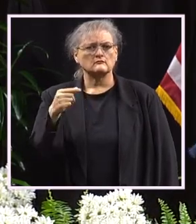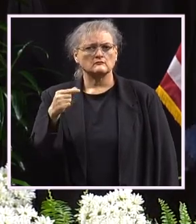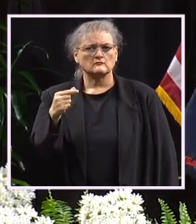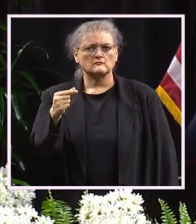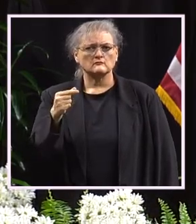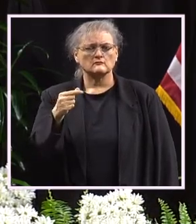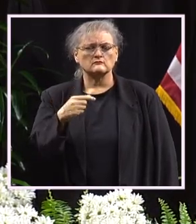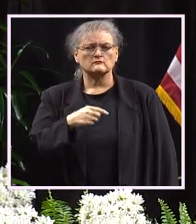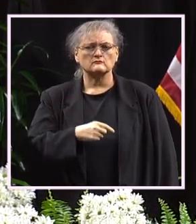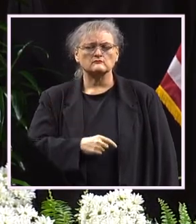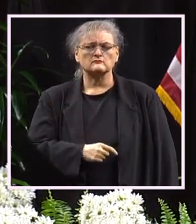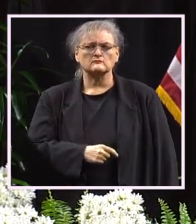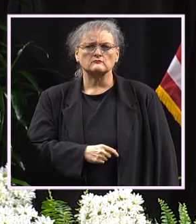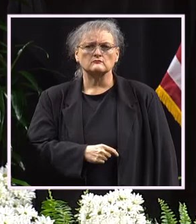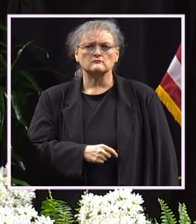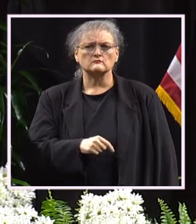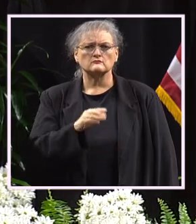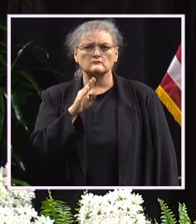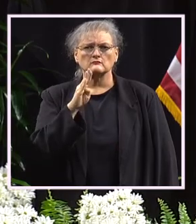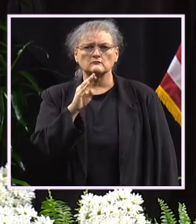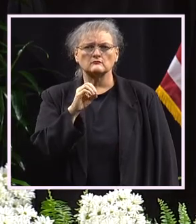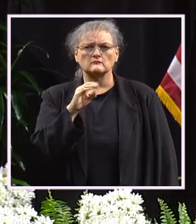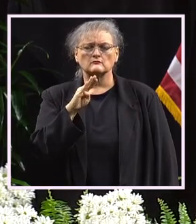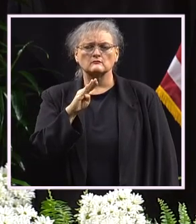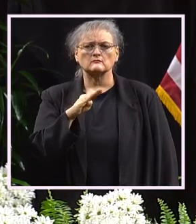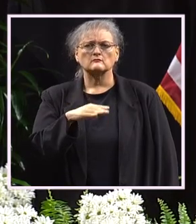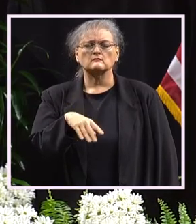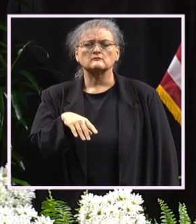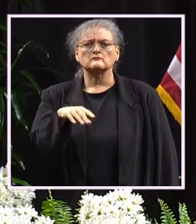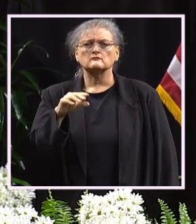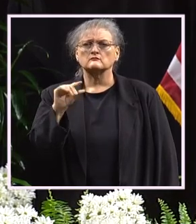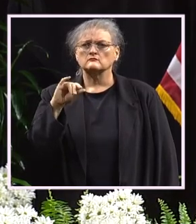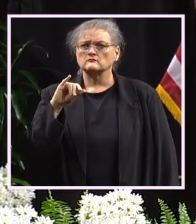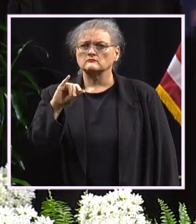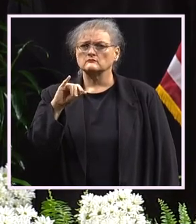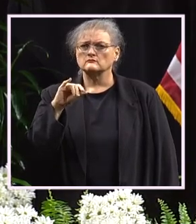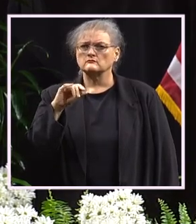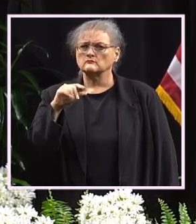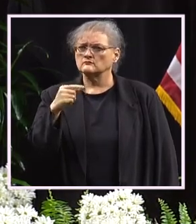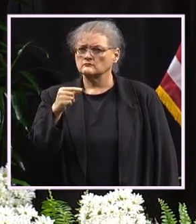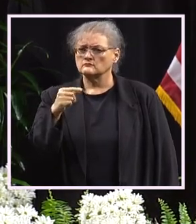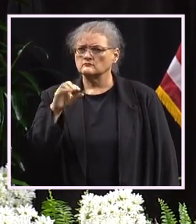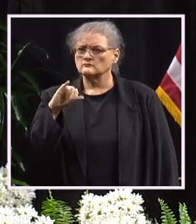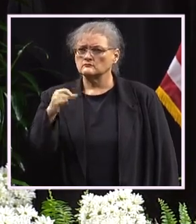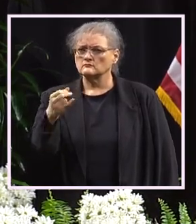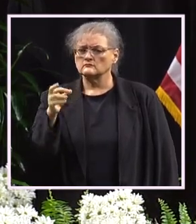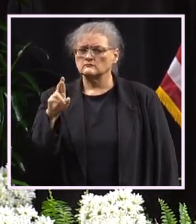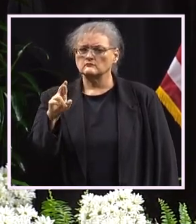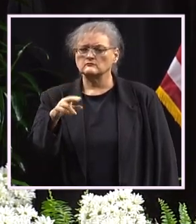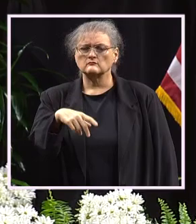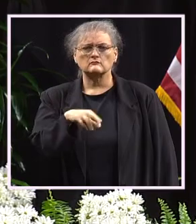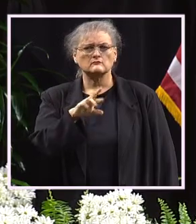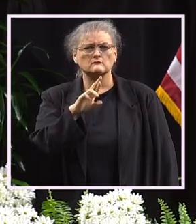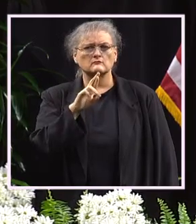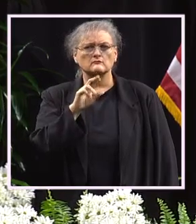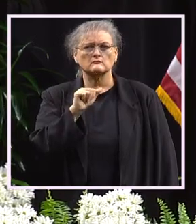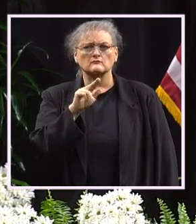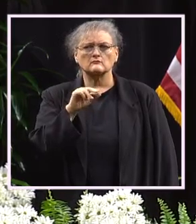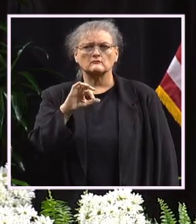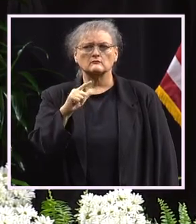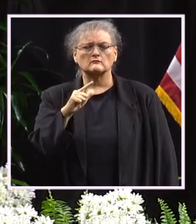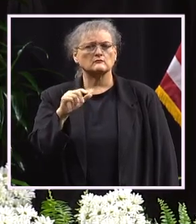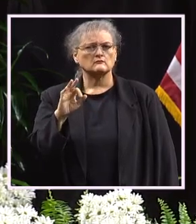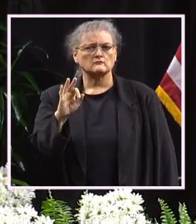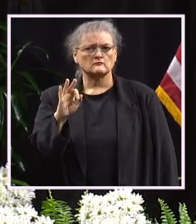Accountancy. Bob Galindo Jr., MBA. Raul Flores III.